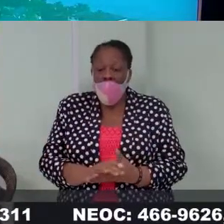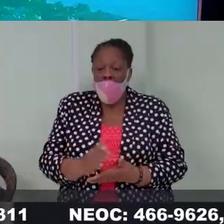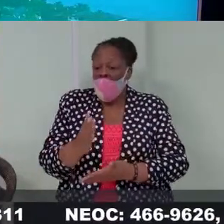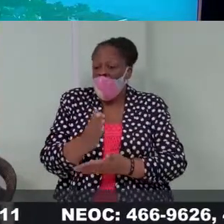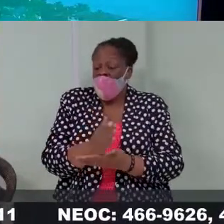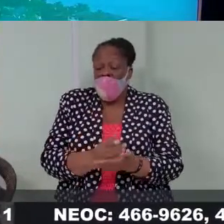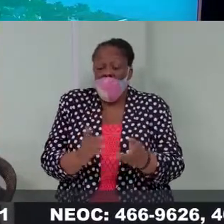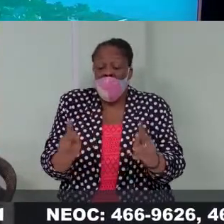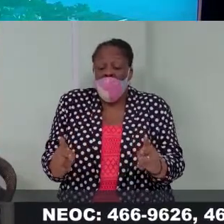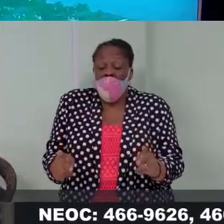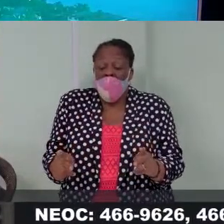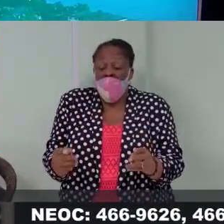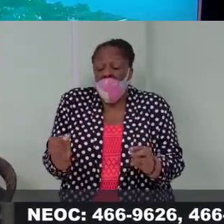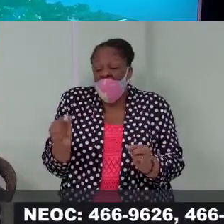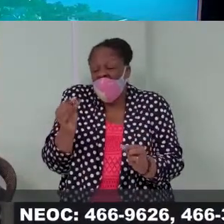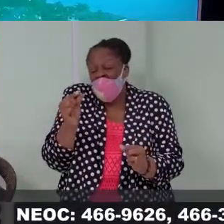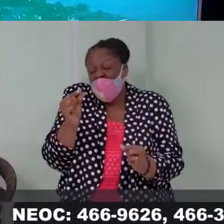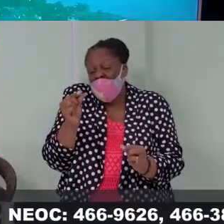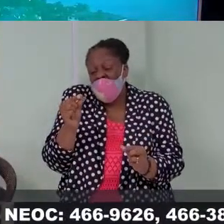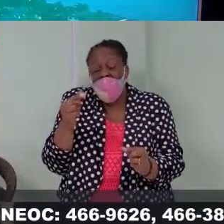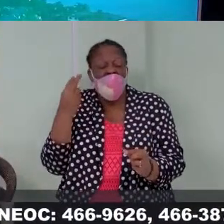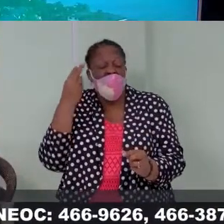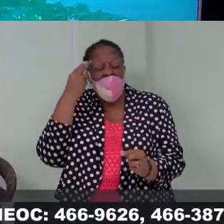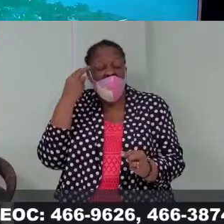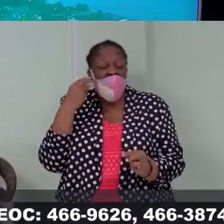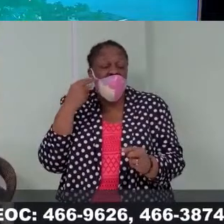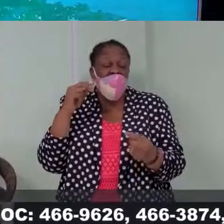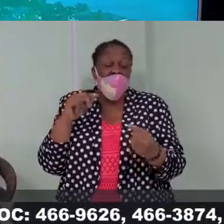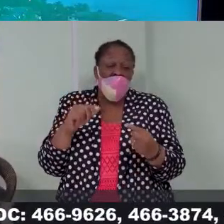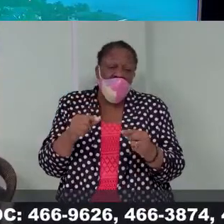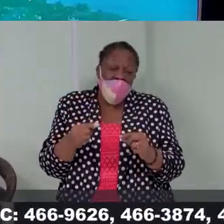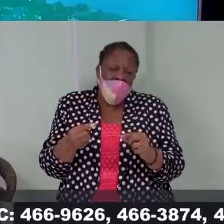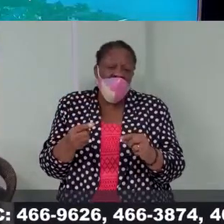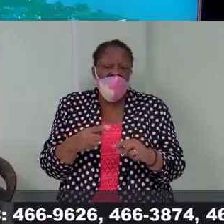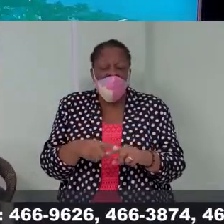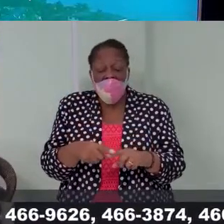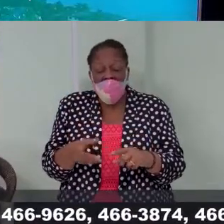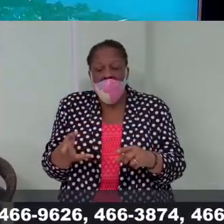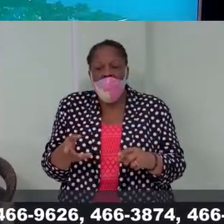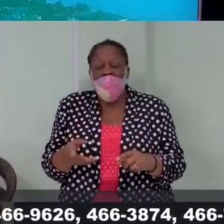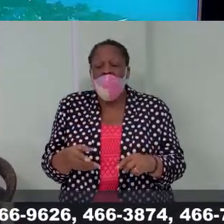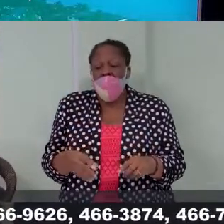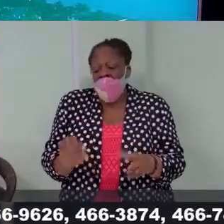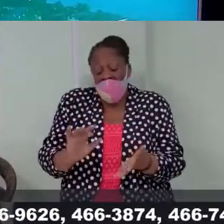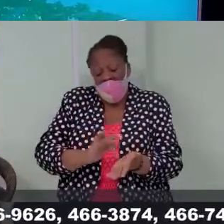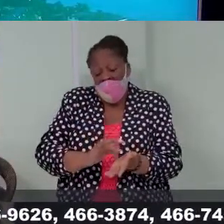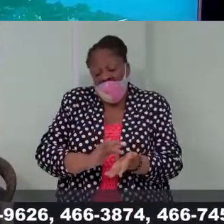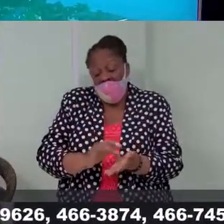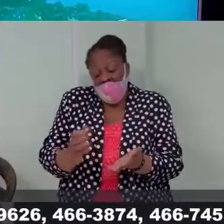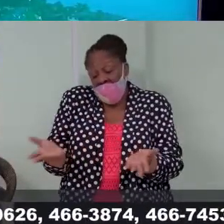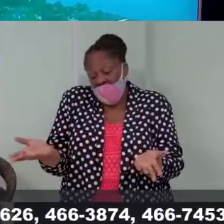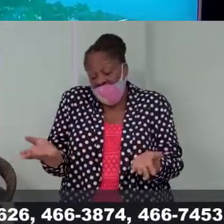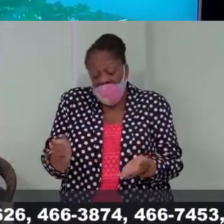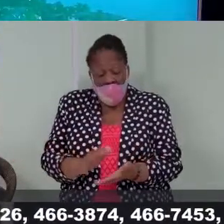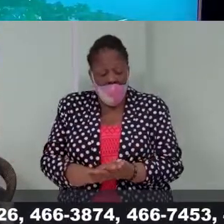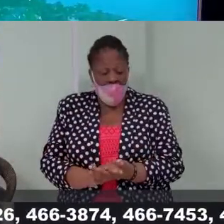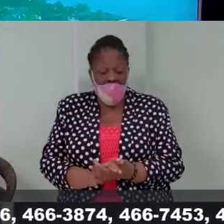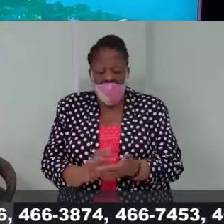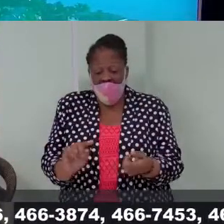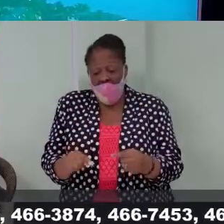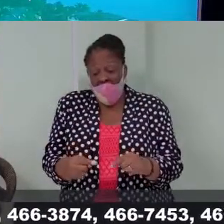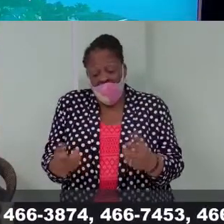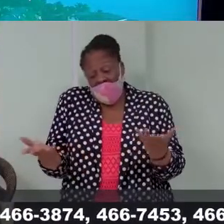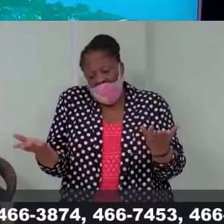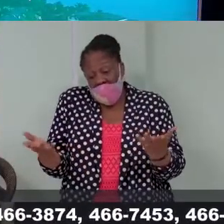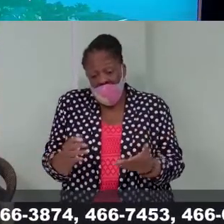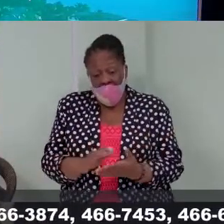flu-like illness and they're treated symptomatically. Paracetamol, if they have a fever, hydrating, making sure they take their vitamins